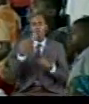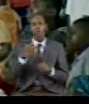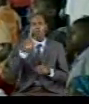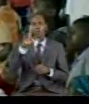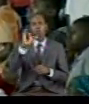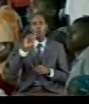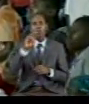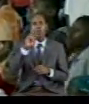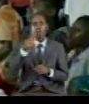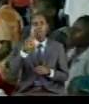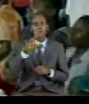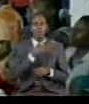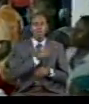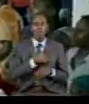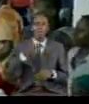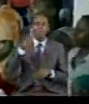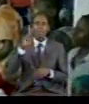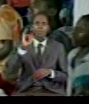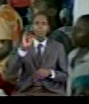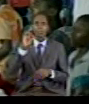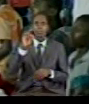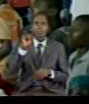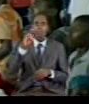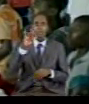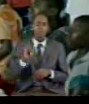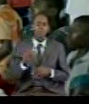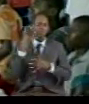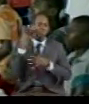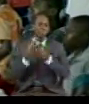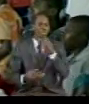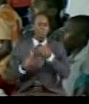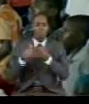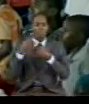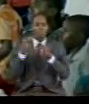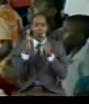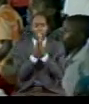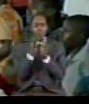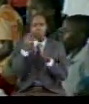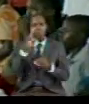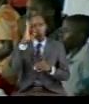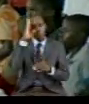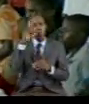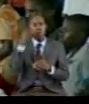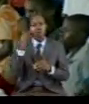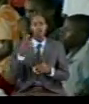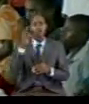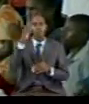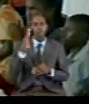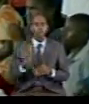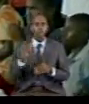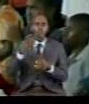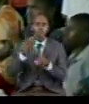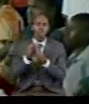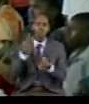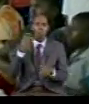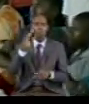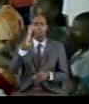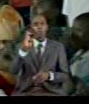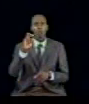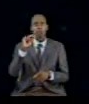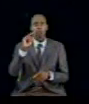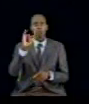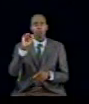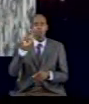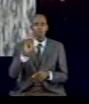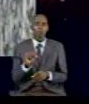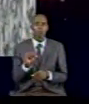disappeared after the prayer of the man of God. Benin City, live. Praise